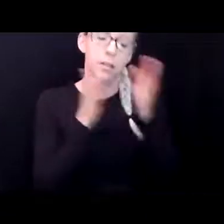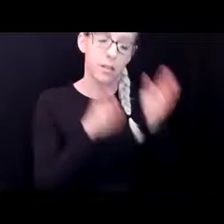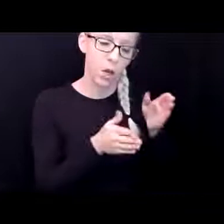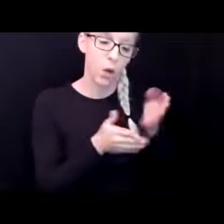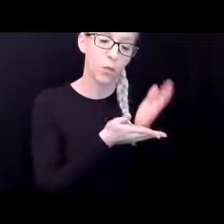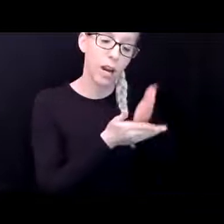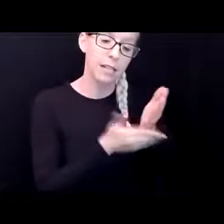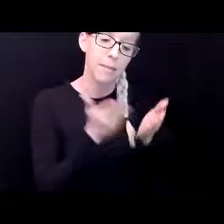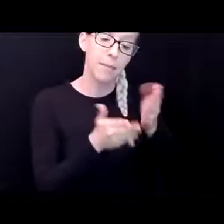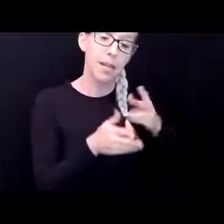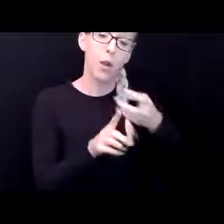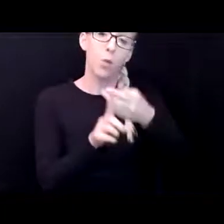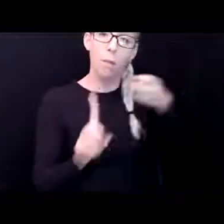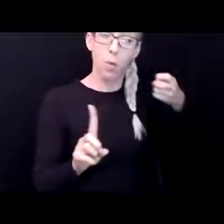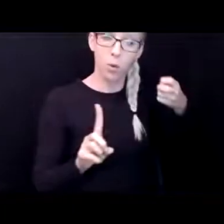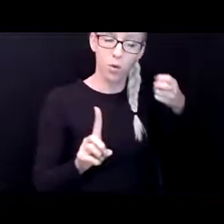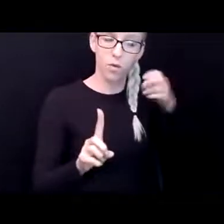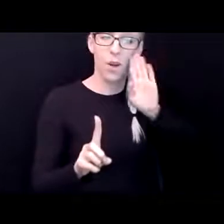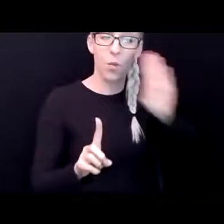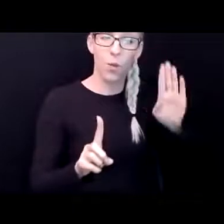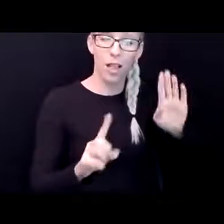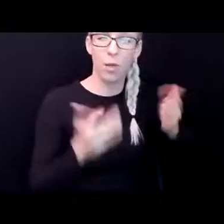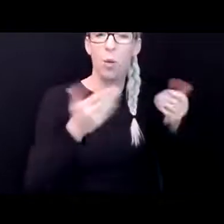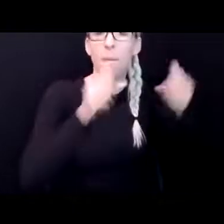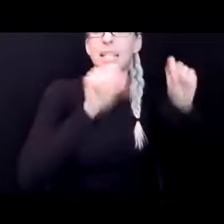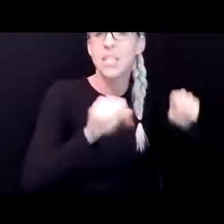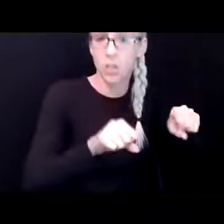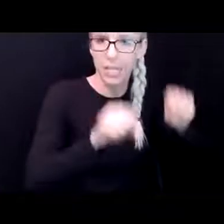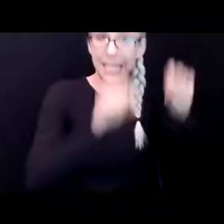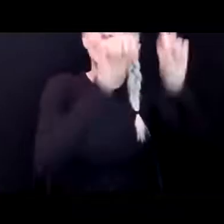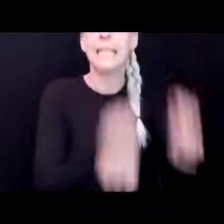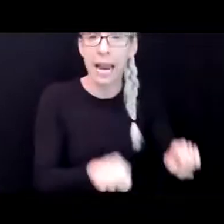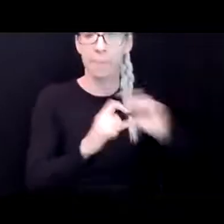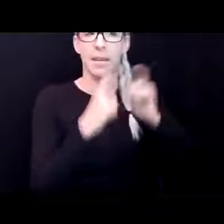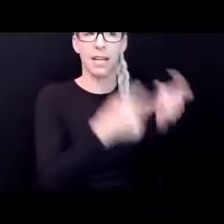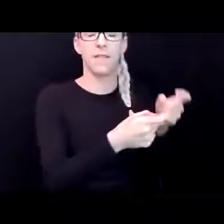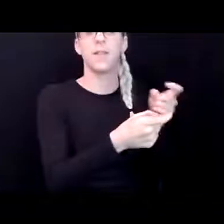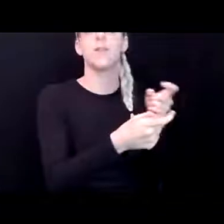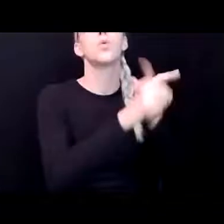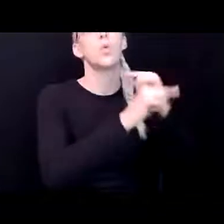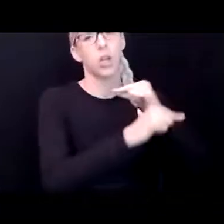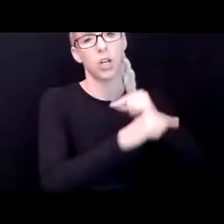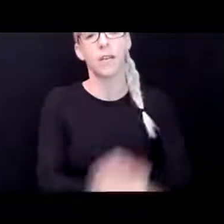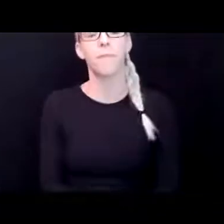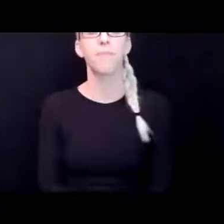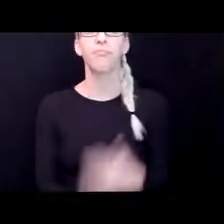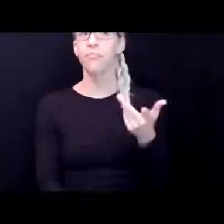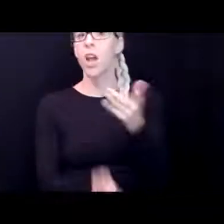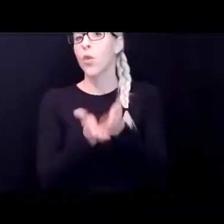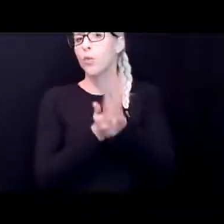be delegated or given to the guardian. So I'll start with the first set, those personal rights, things like the right to